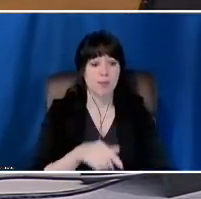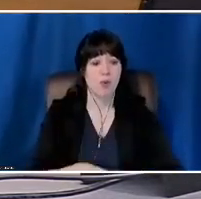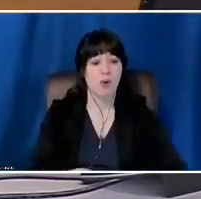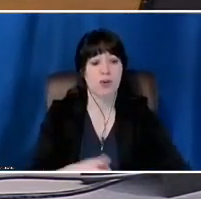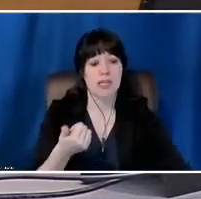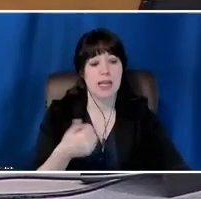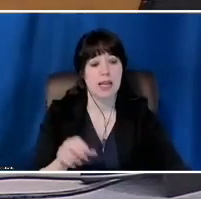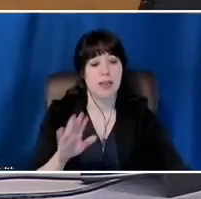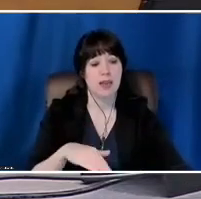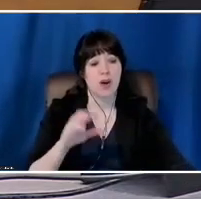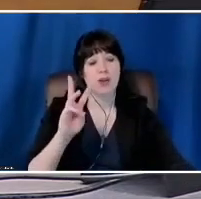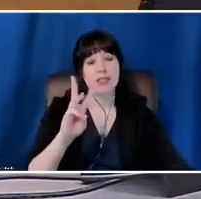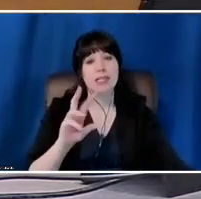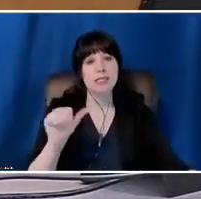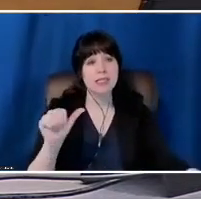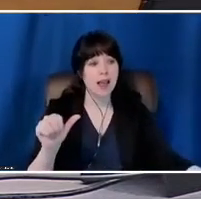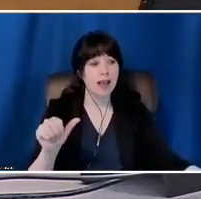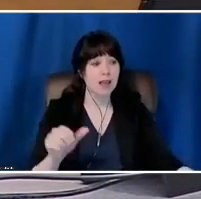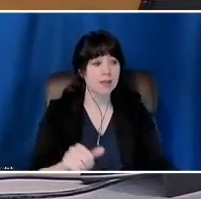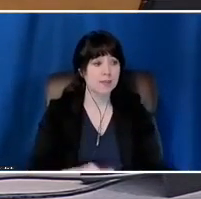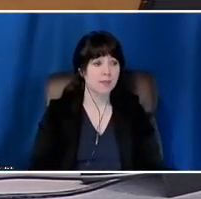item 6A?